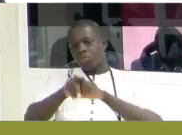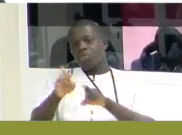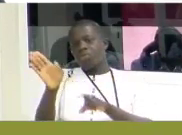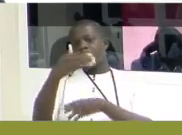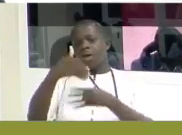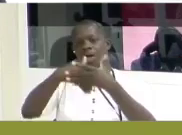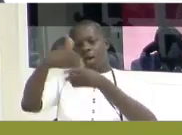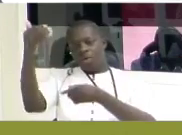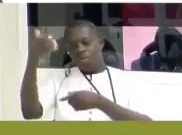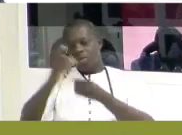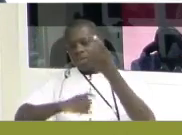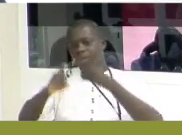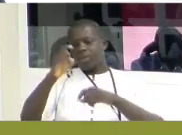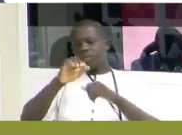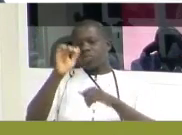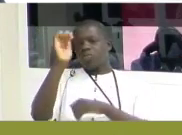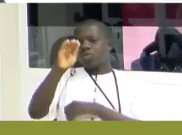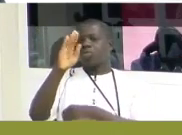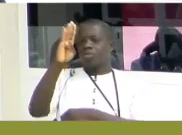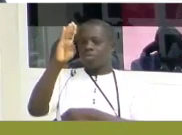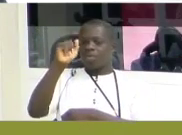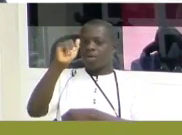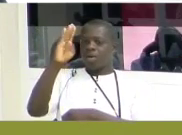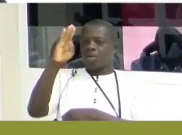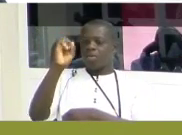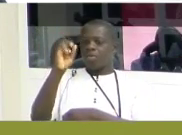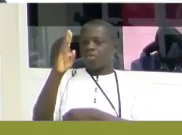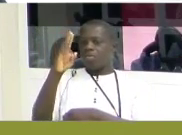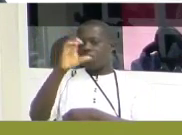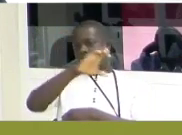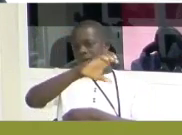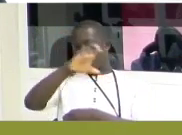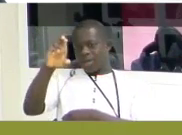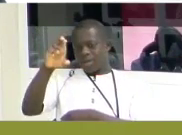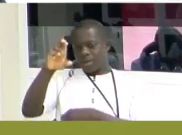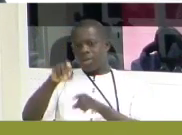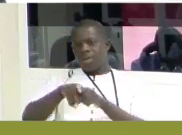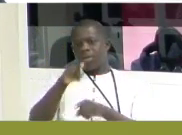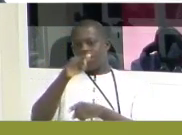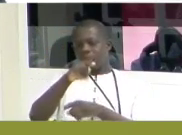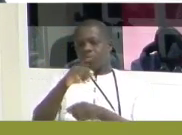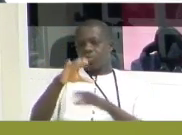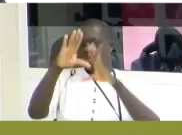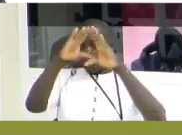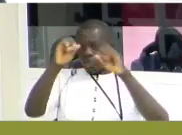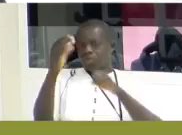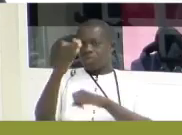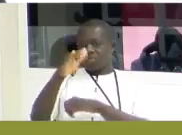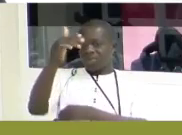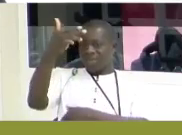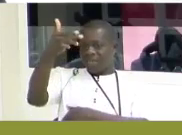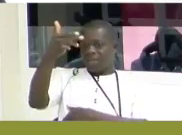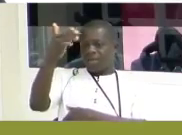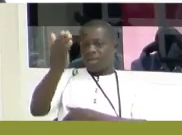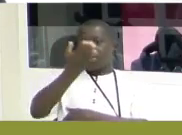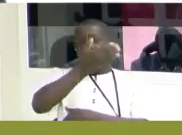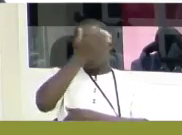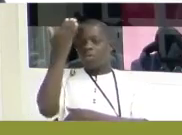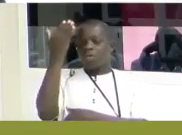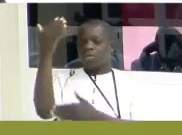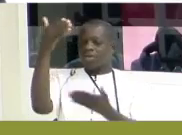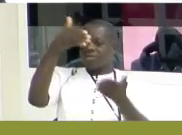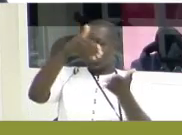called Babukar to take me to their office. At that office too, let's say from 9 o'clock in the morning, I was there the whole